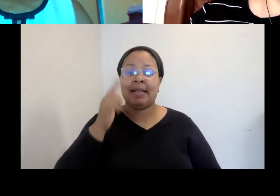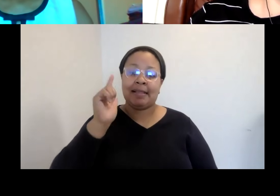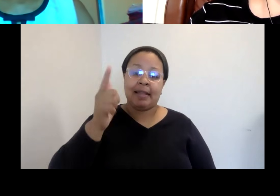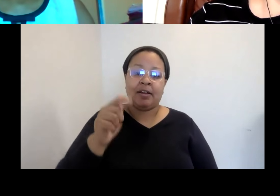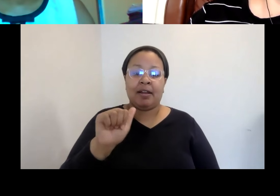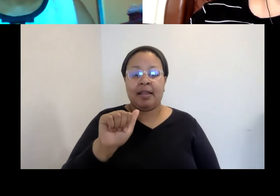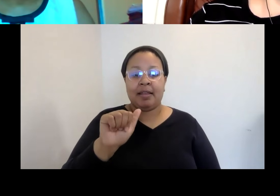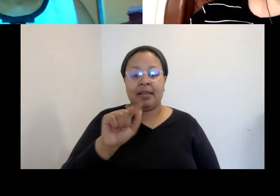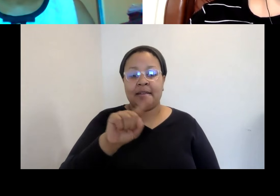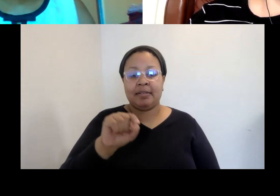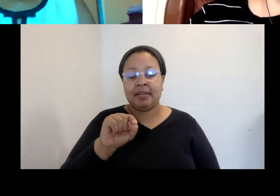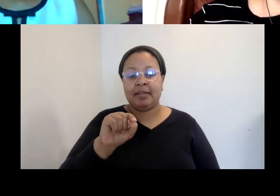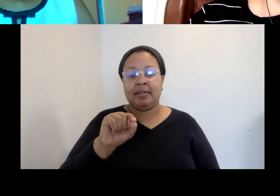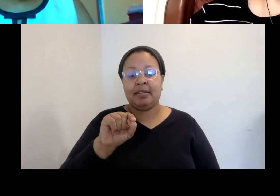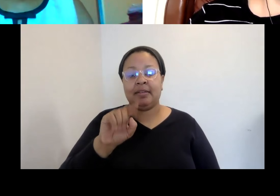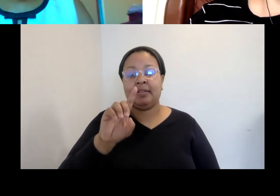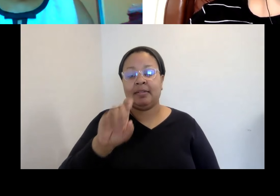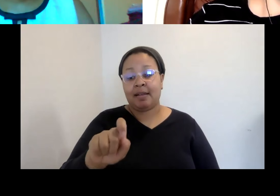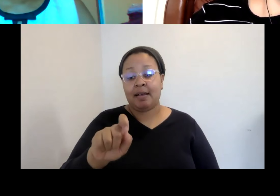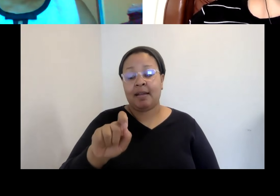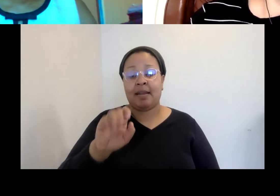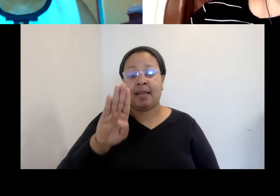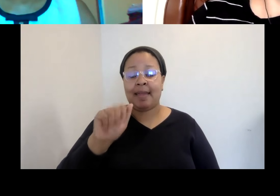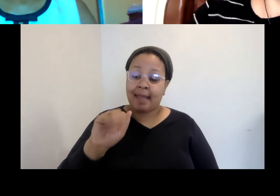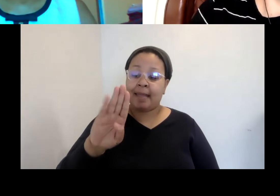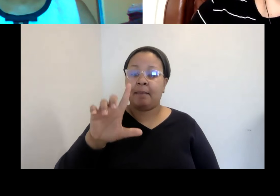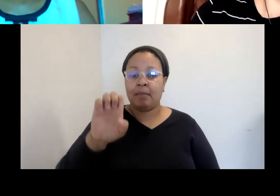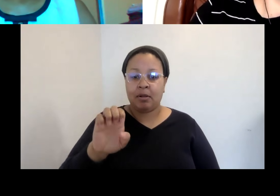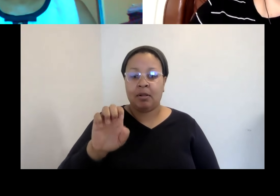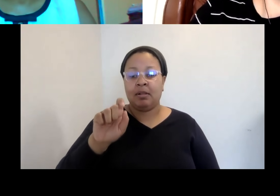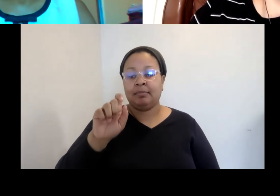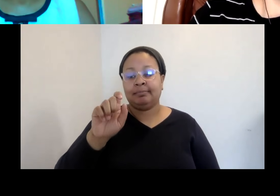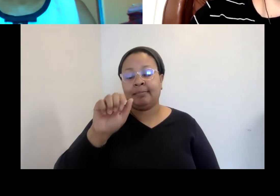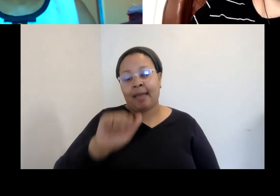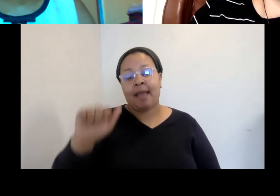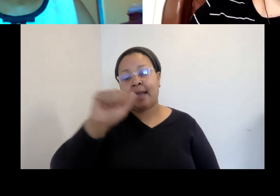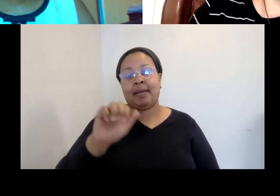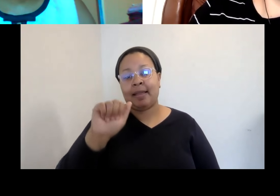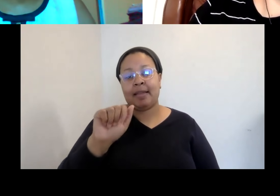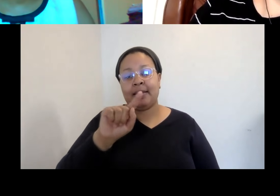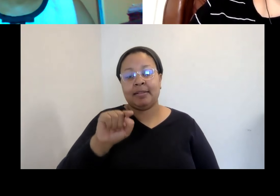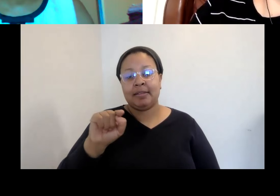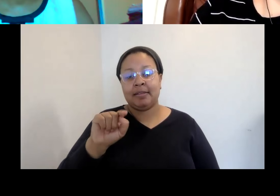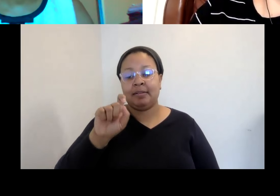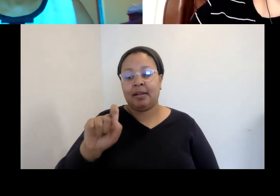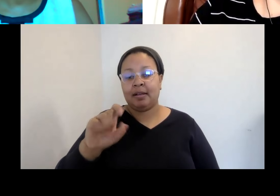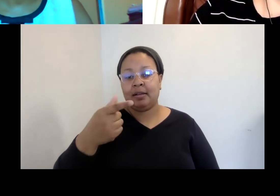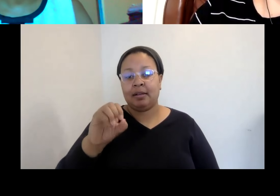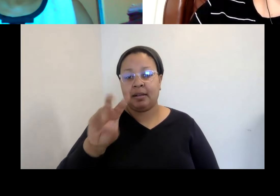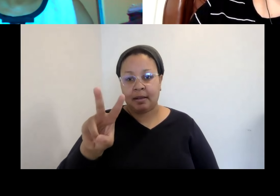az-able@azdes.gov. I check my email every day, all day. So yeah, you can just reach me that way.